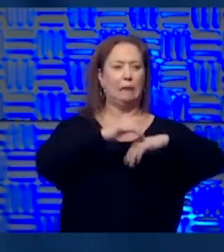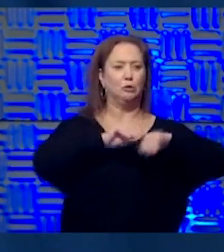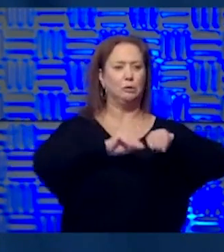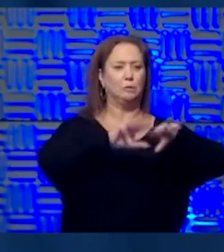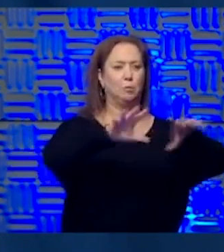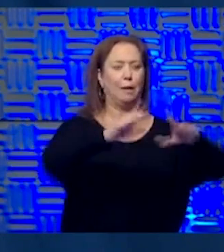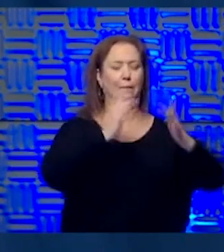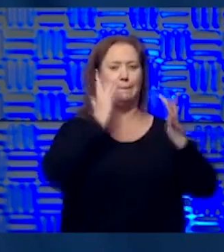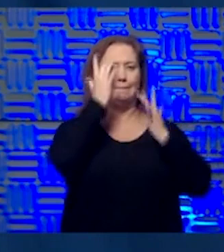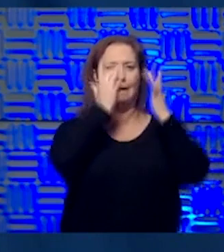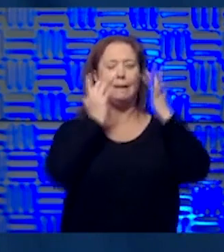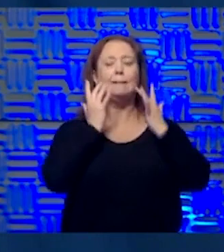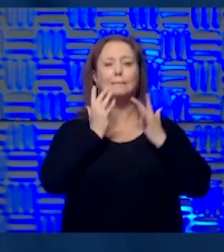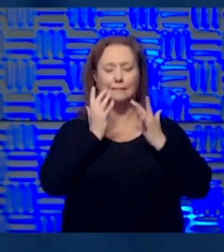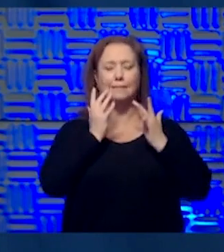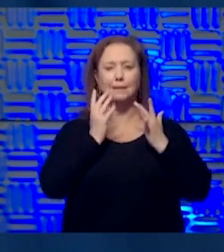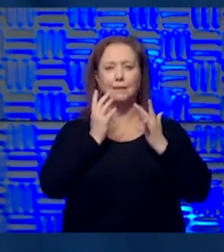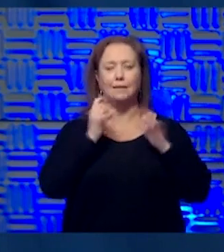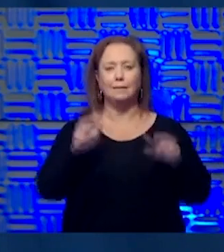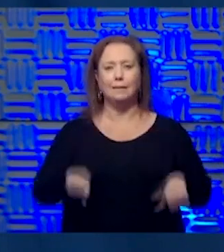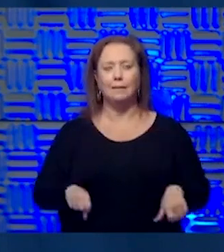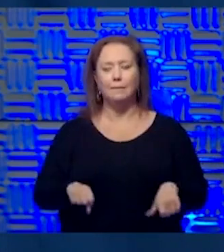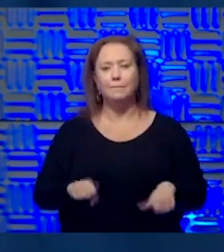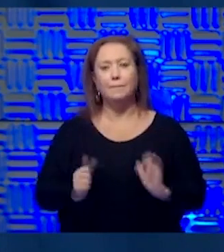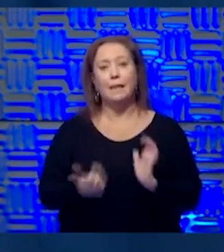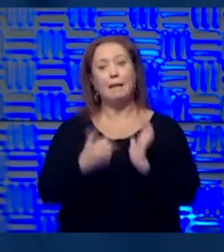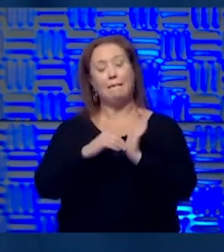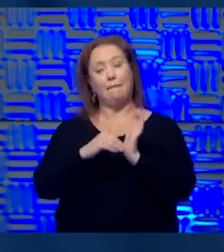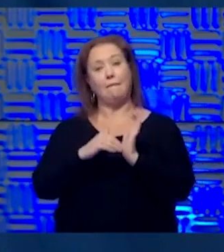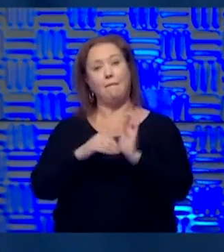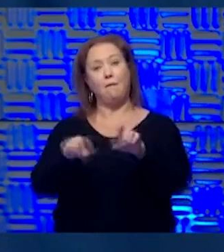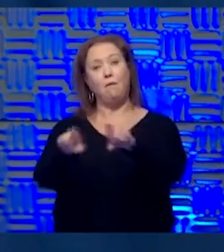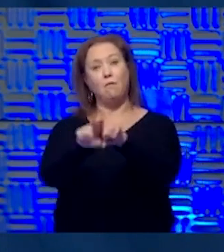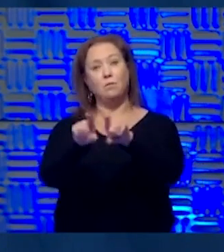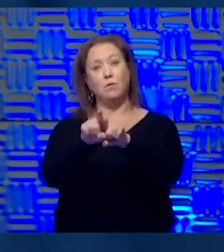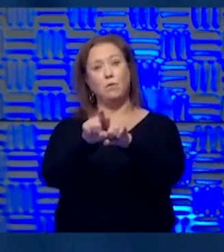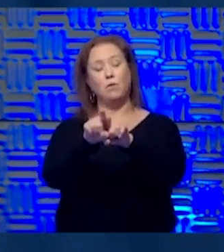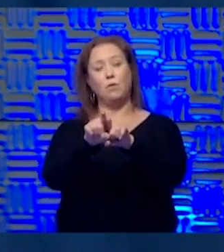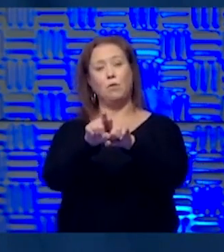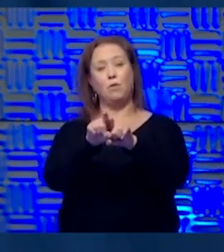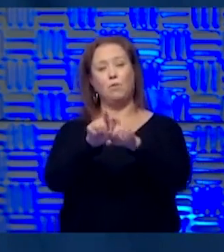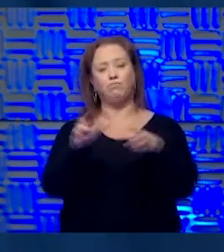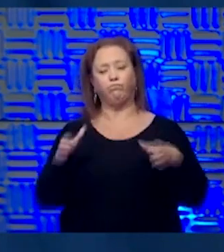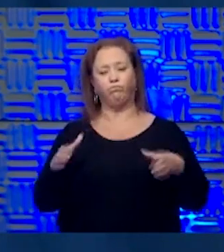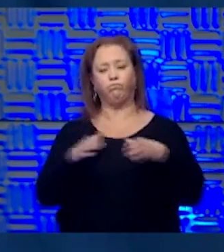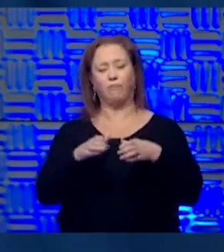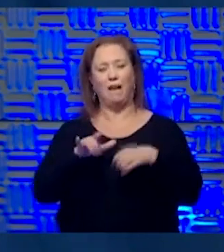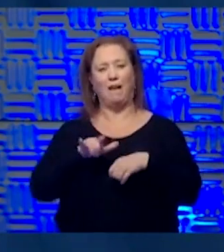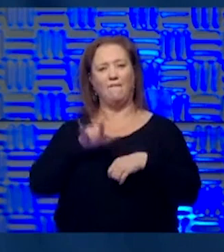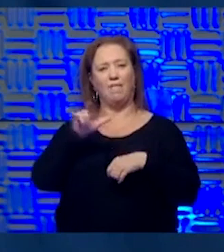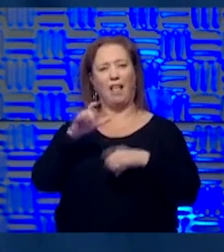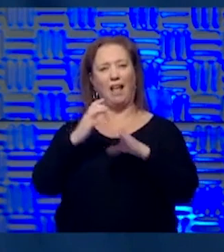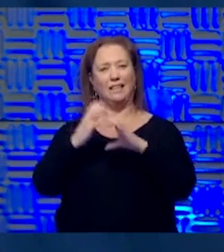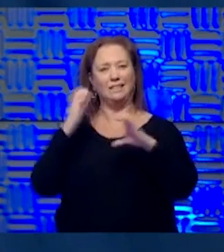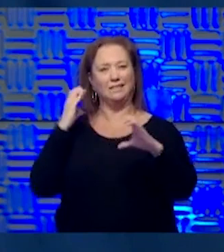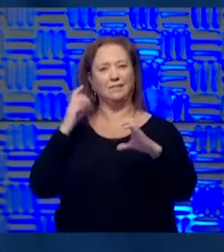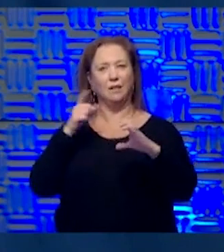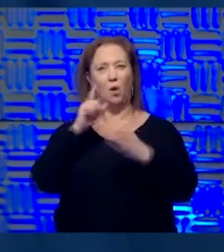it to your face by touching your face. And again, being in an enclosed flying cylinder for an hour or two or